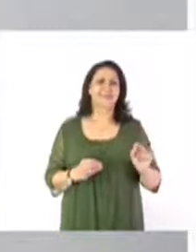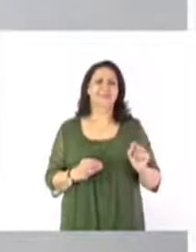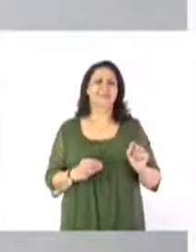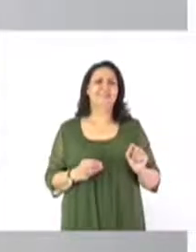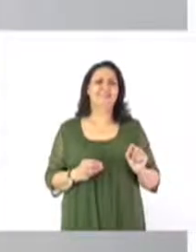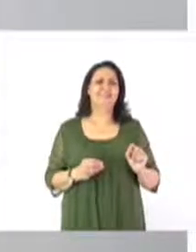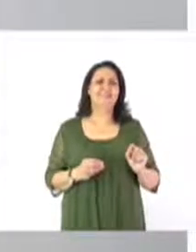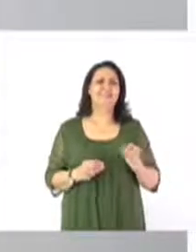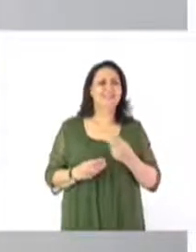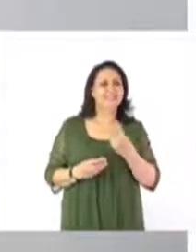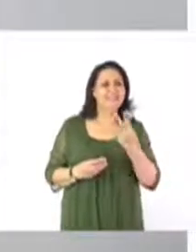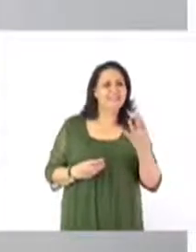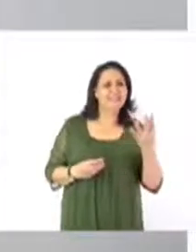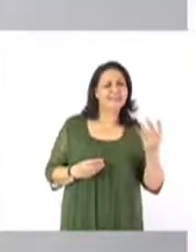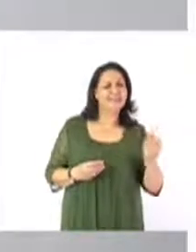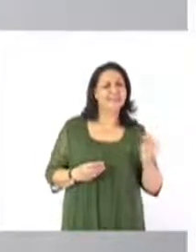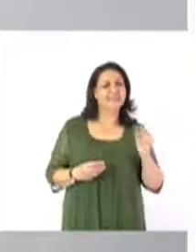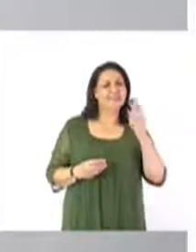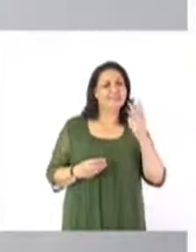dots?